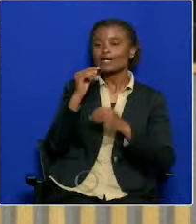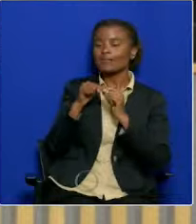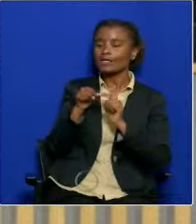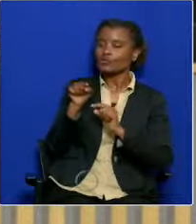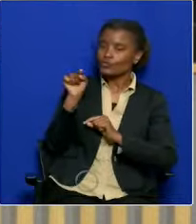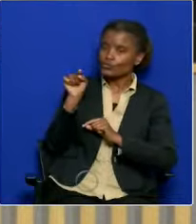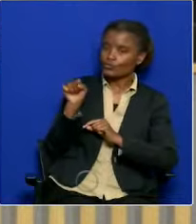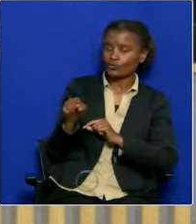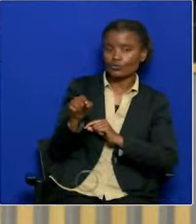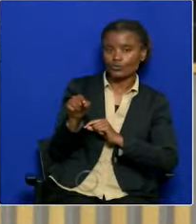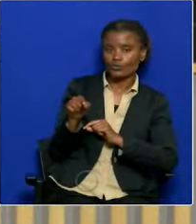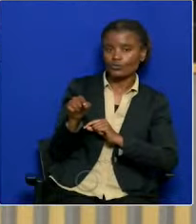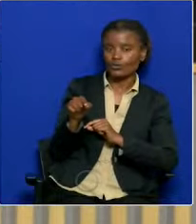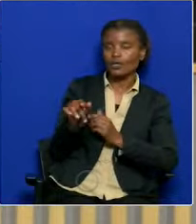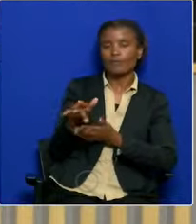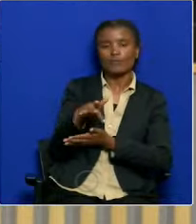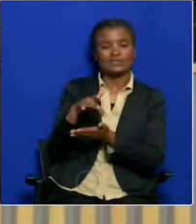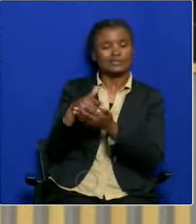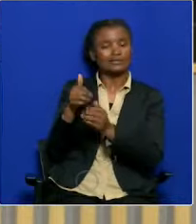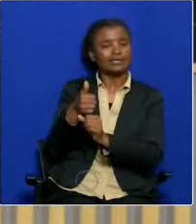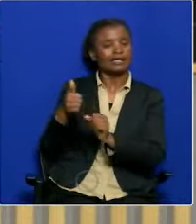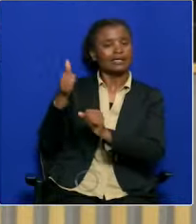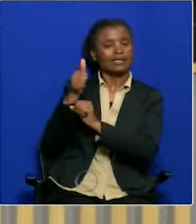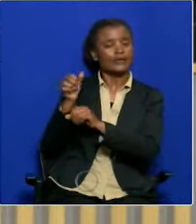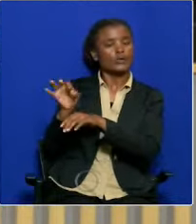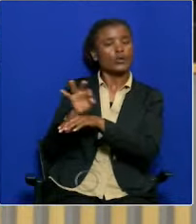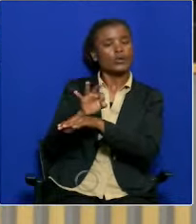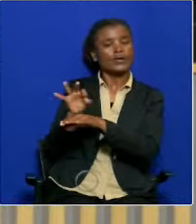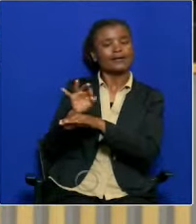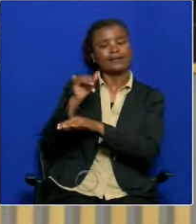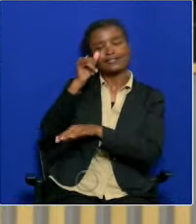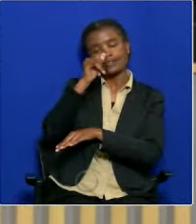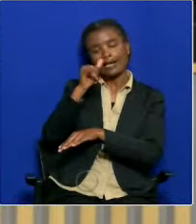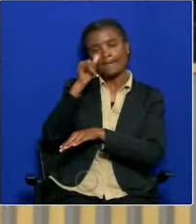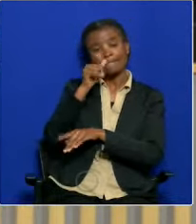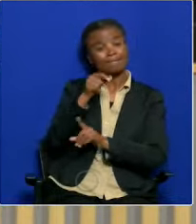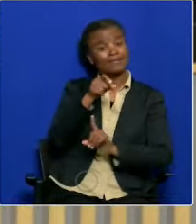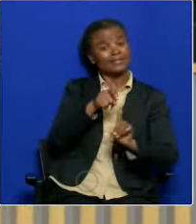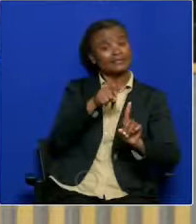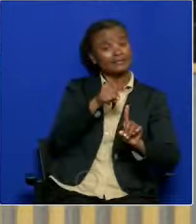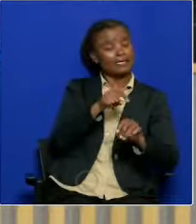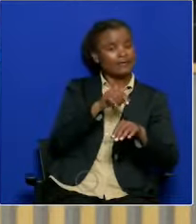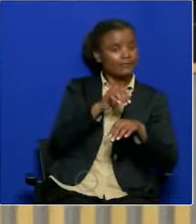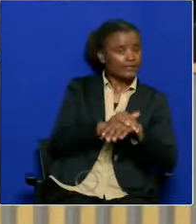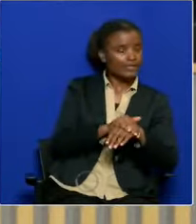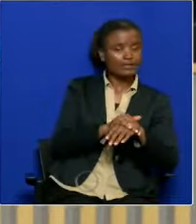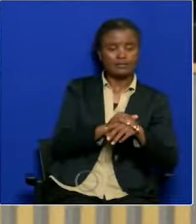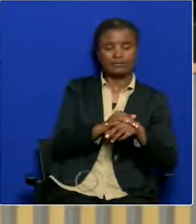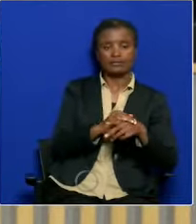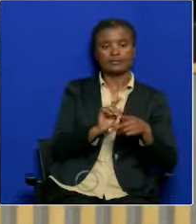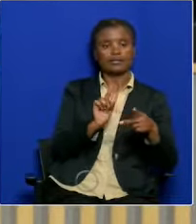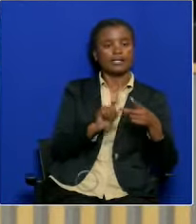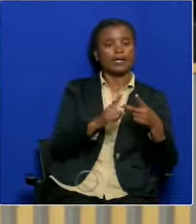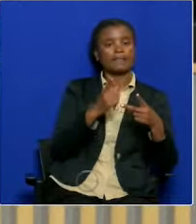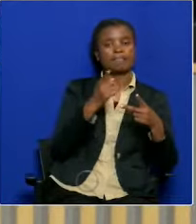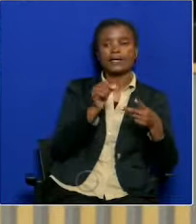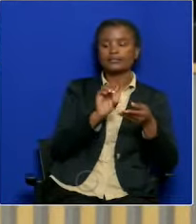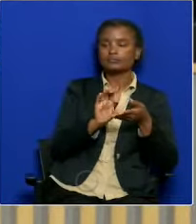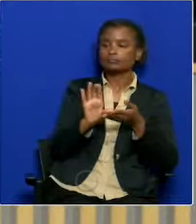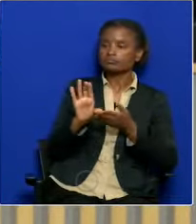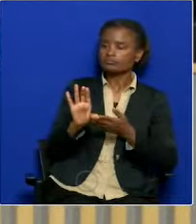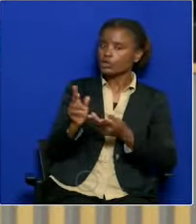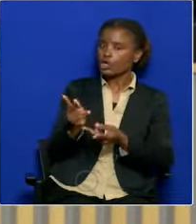crime, who is friends with this person, who gives you money, a loan, and then in that